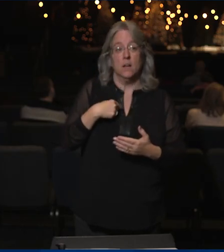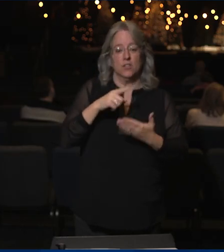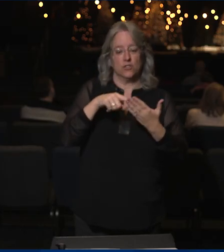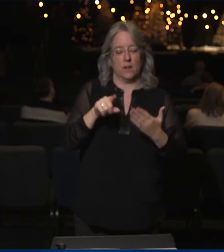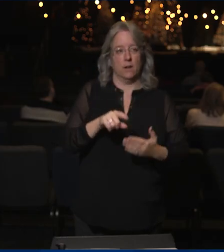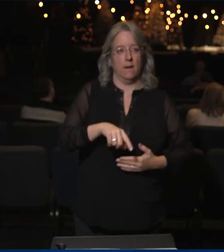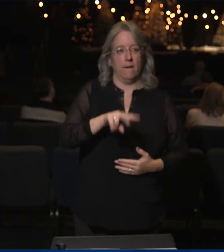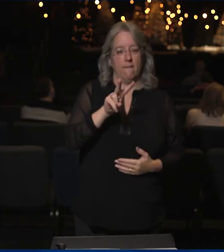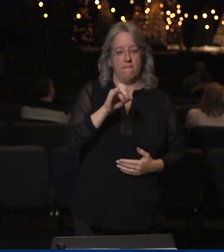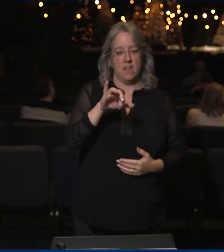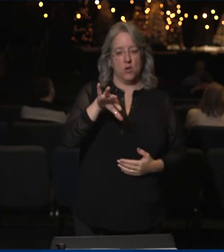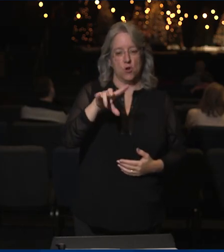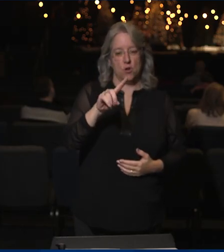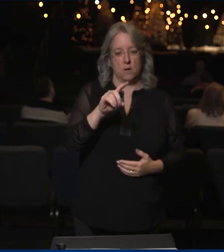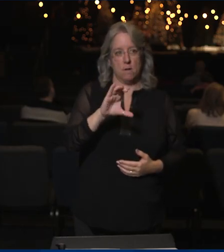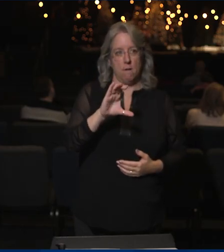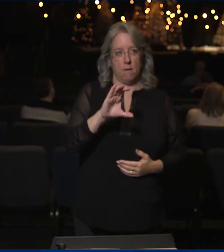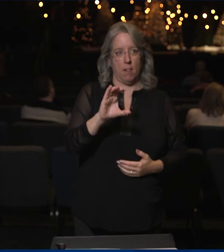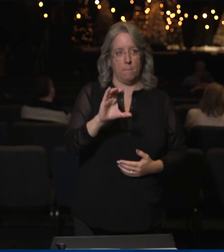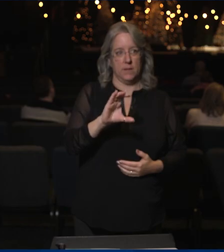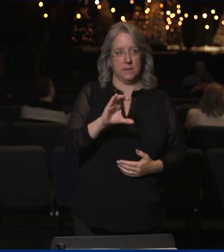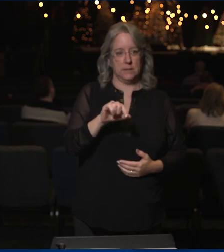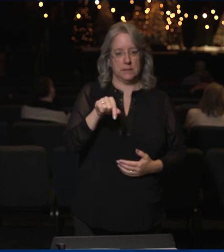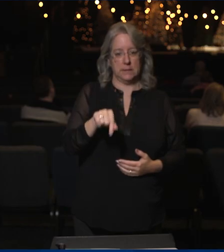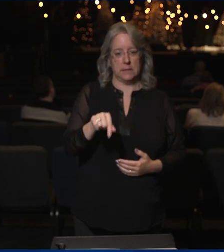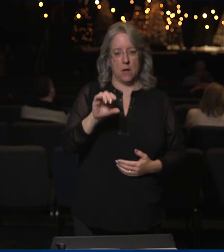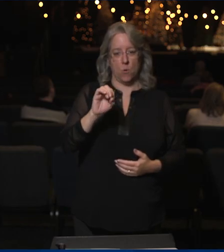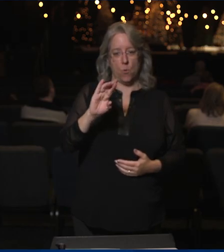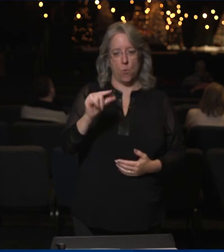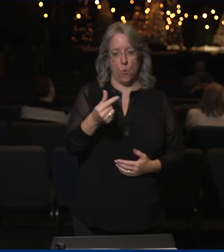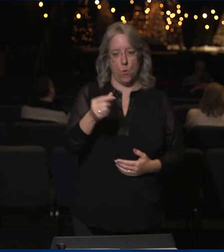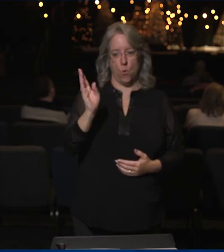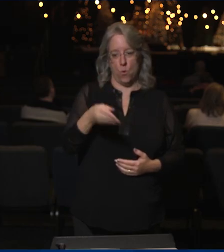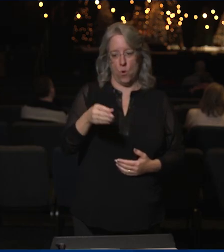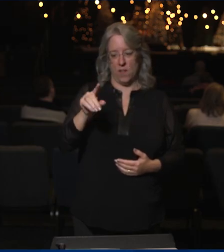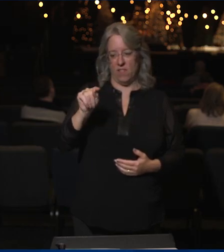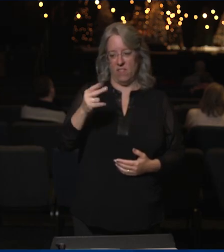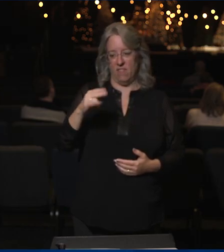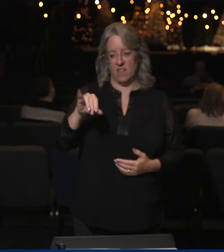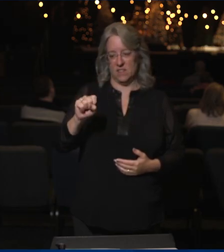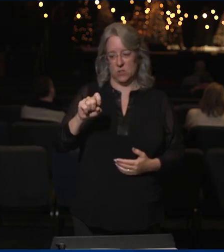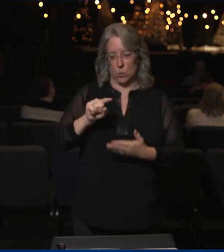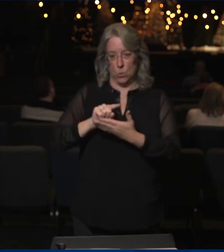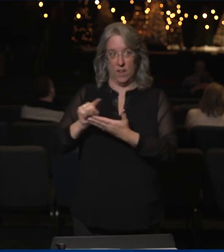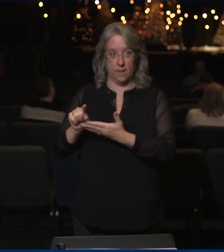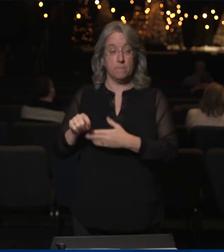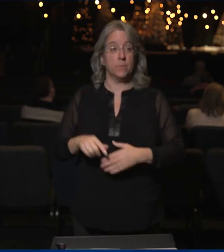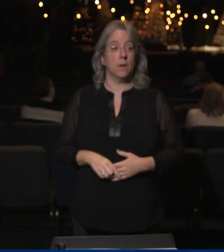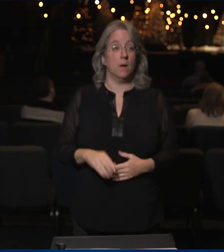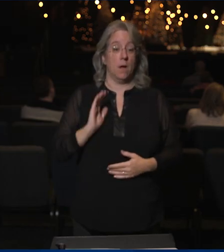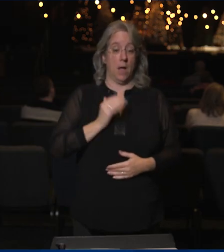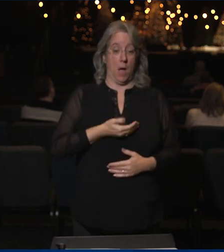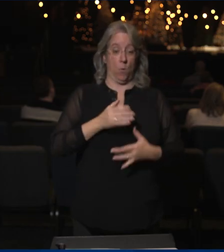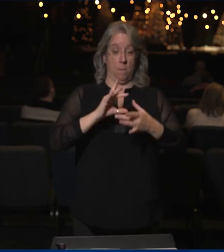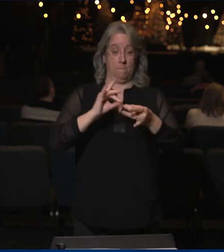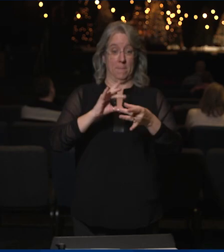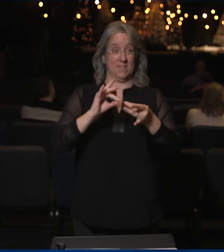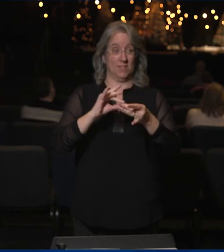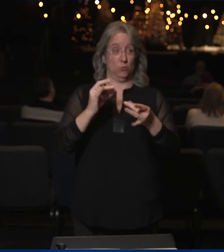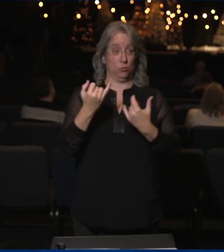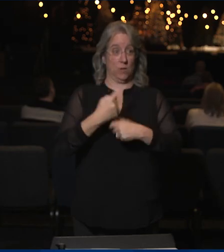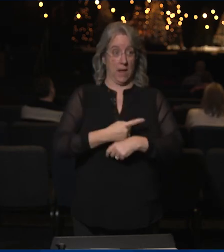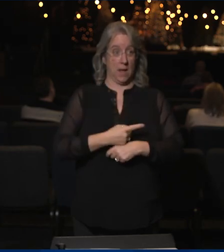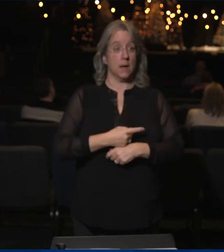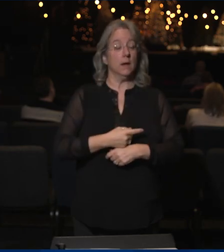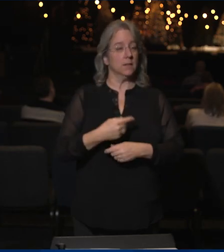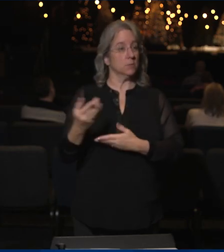and also you can check out our outline for the message today. And this message today is brought by both of